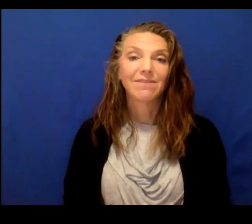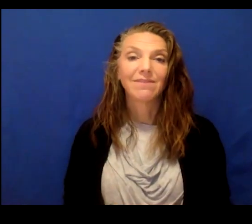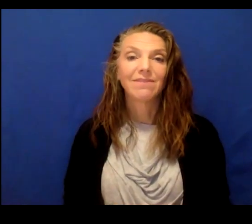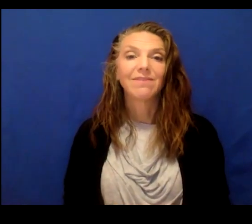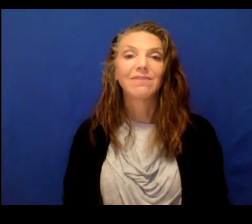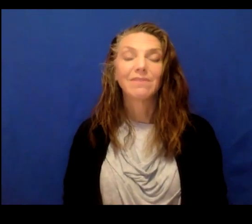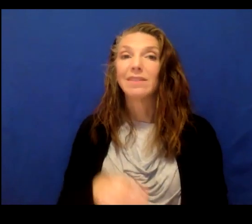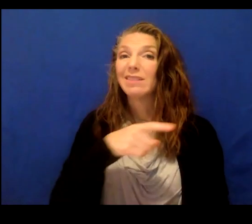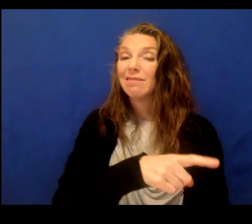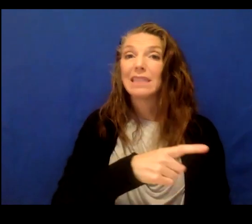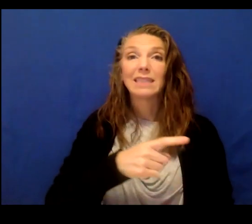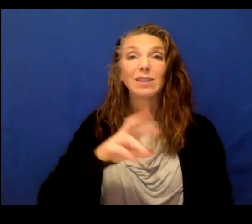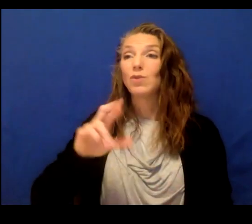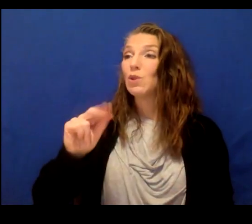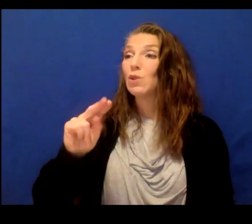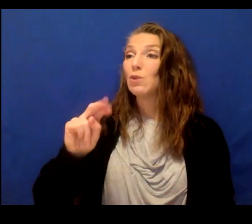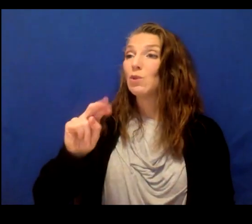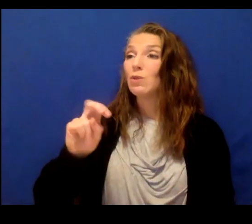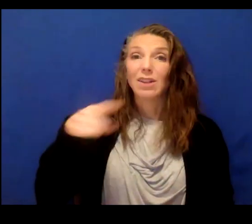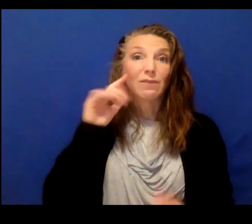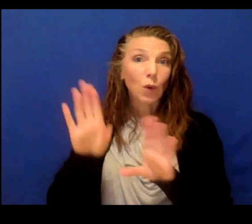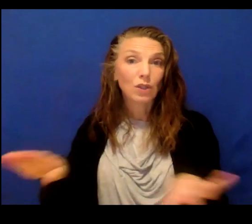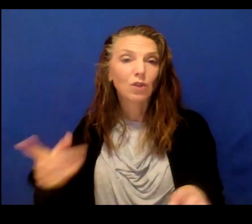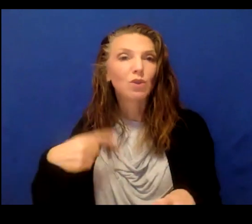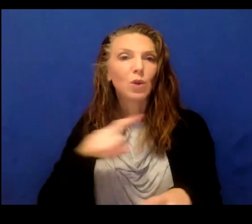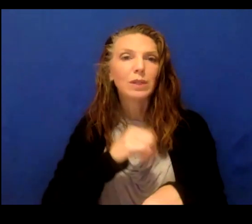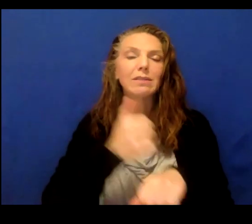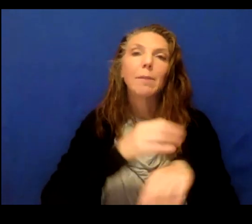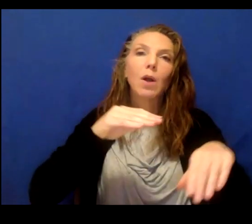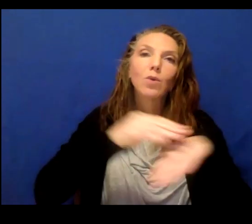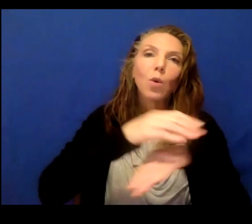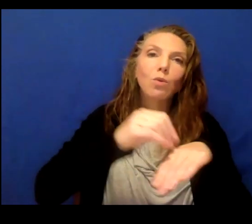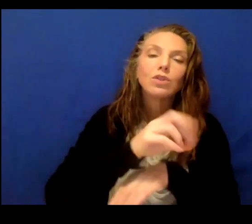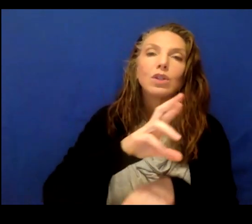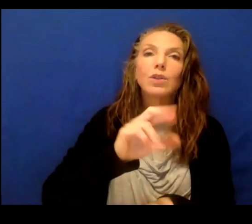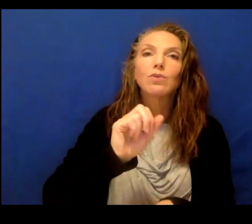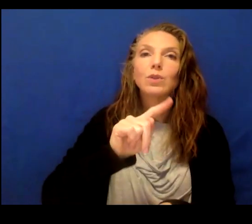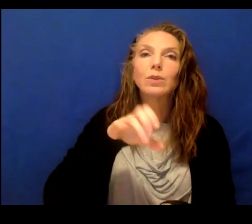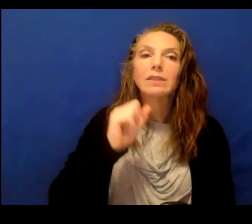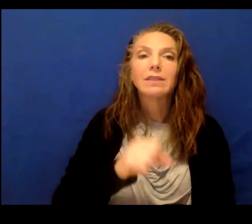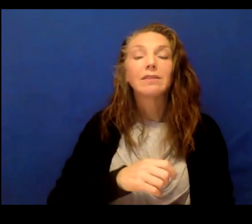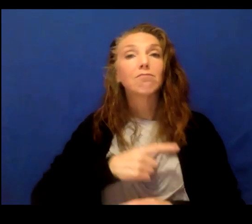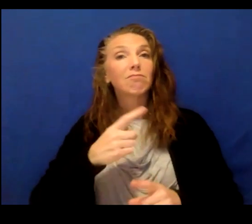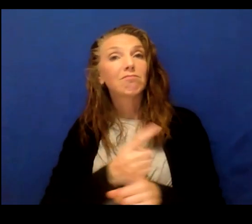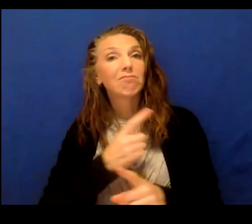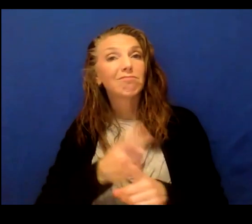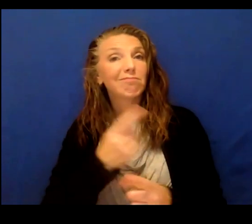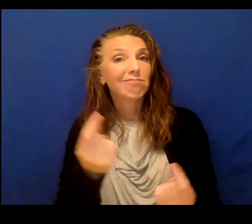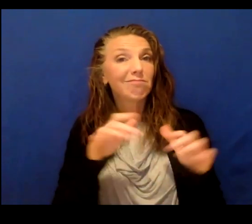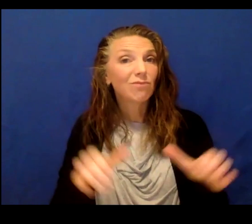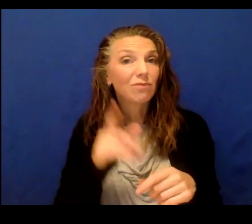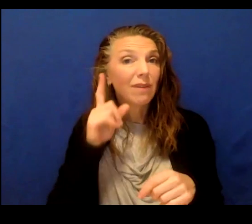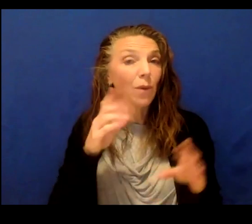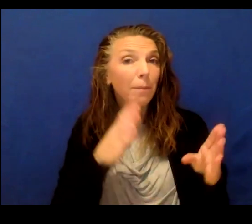routines aren't just for kids. So we would create coaching routines, routines for observation, routines for planning